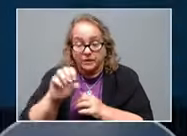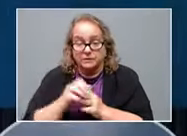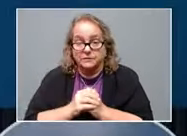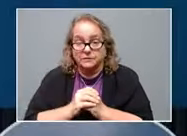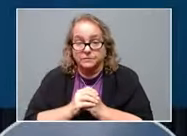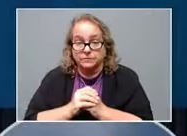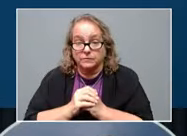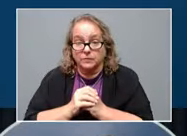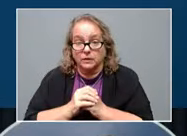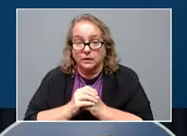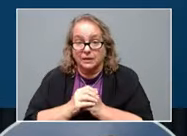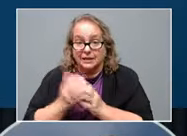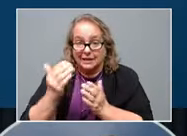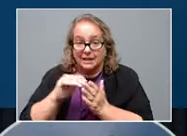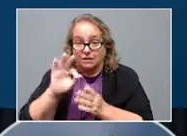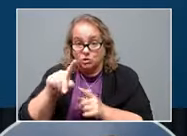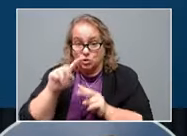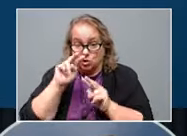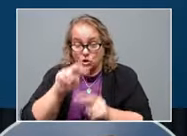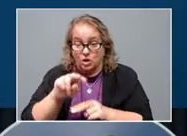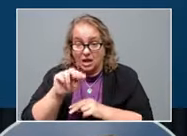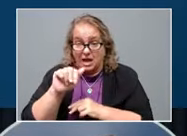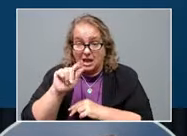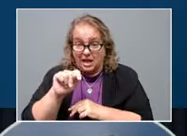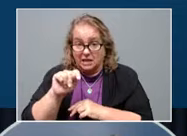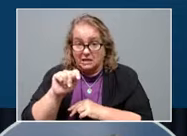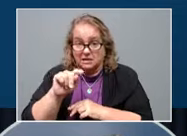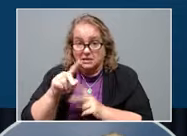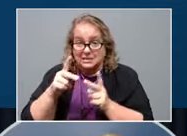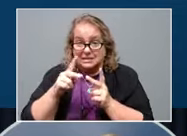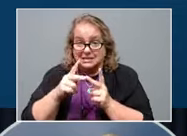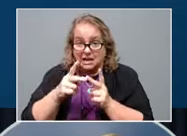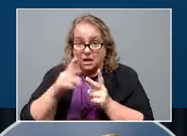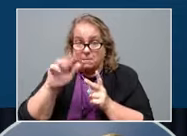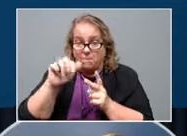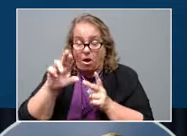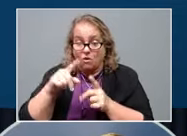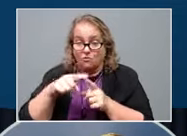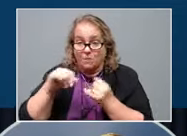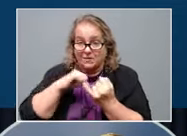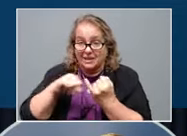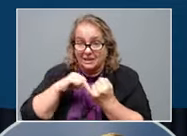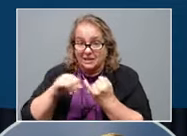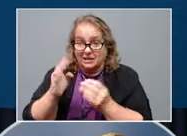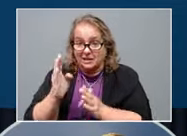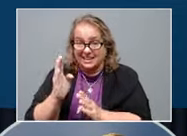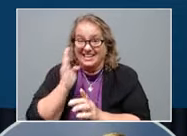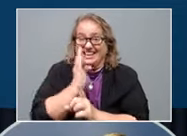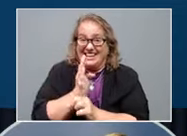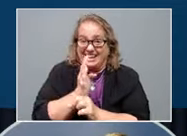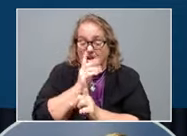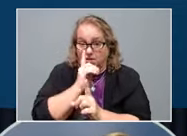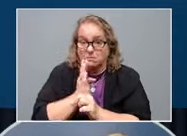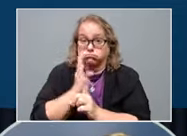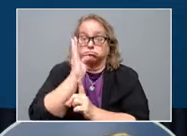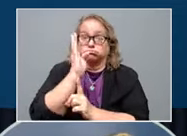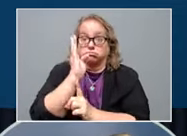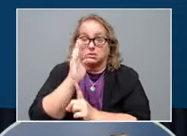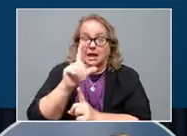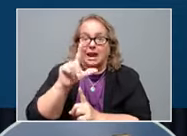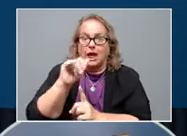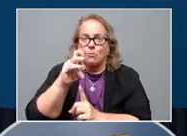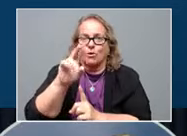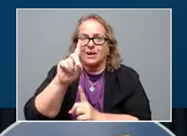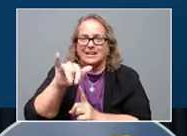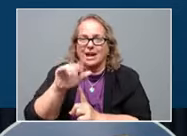again, if you look at the second bar from the end, that was the Labor Day week where too few people got tested.